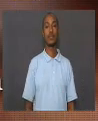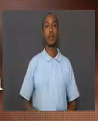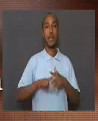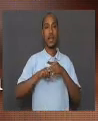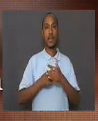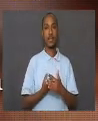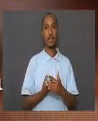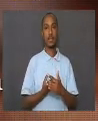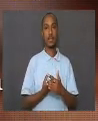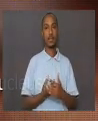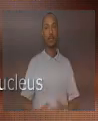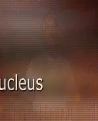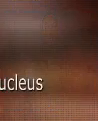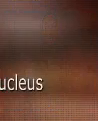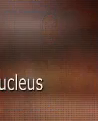Begin.